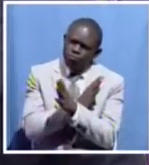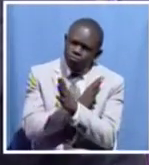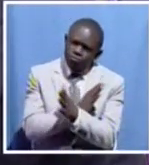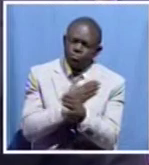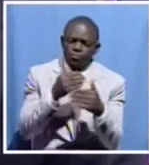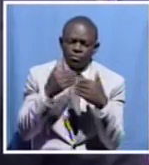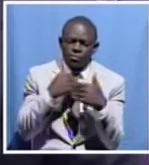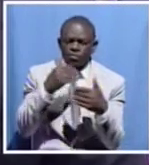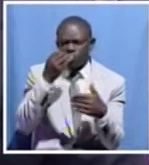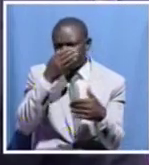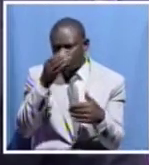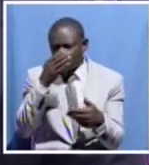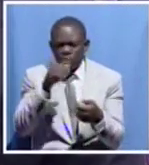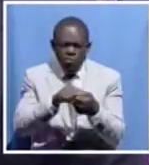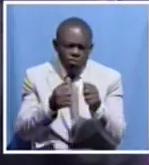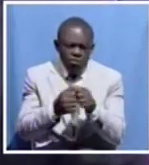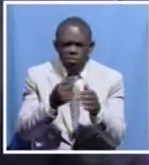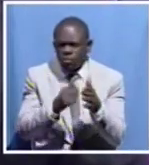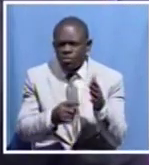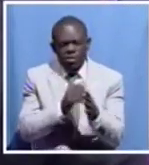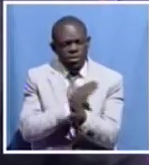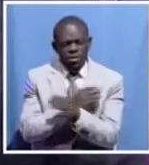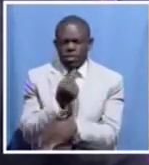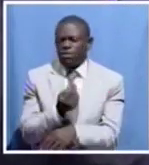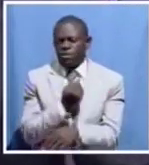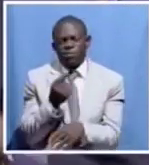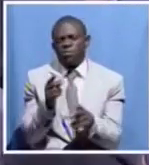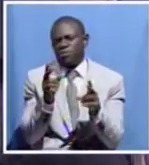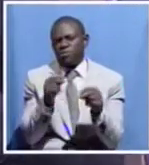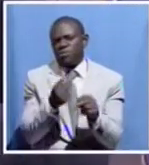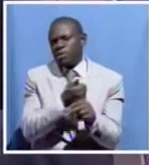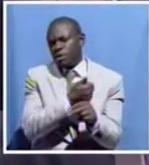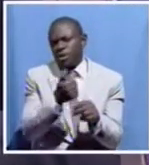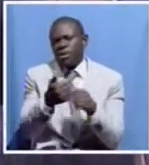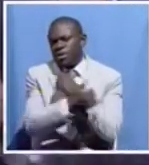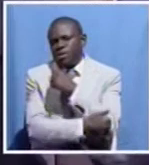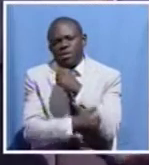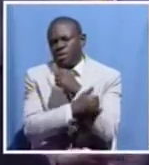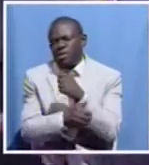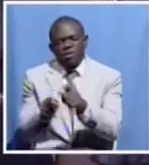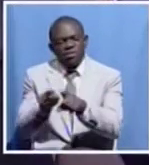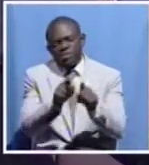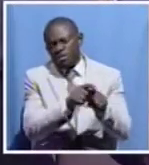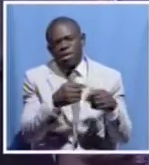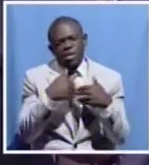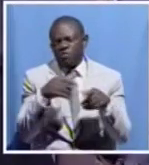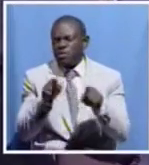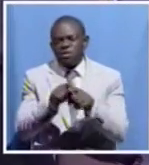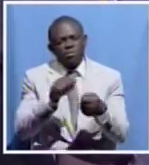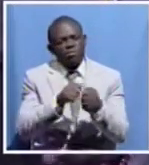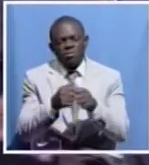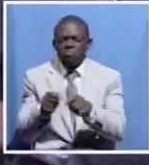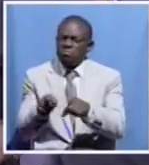it's work in progress. Zambia is not a perfect country. I hope I did not come out saying that it is perfect, it's